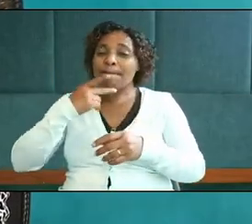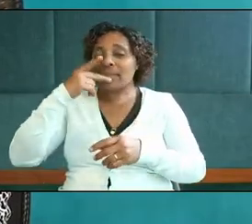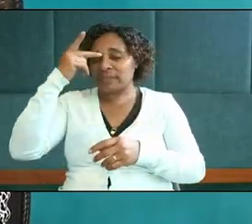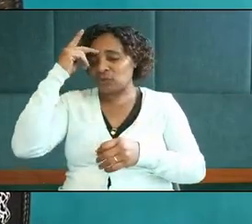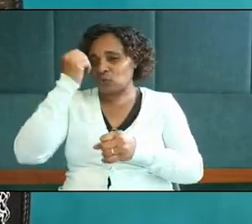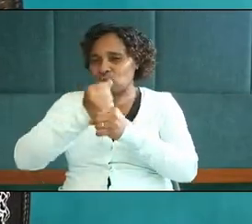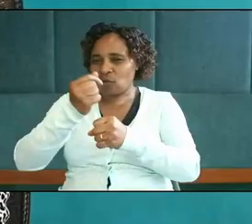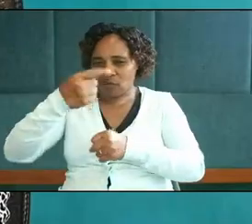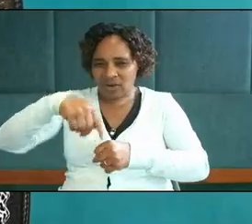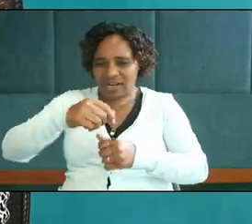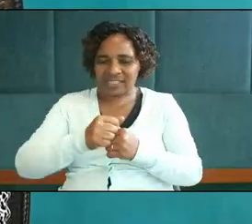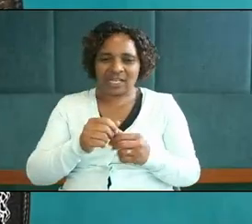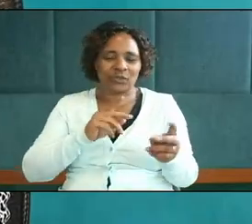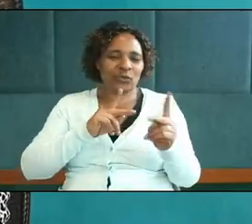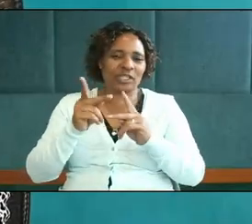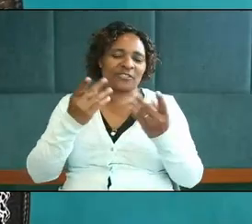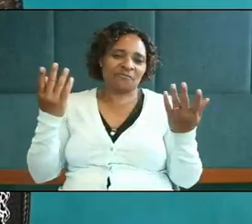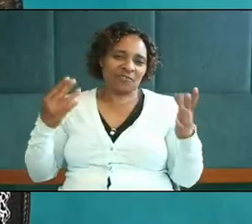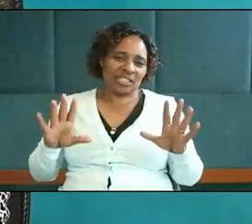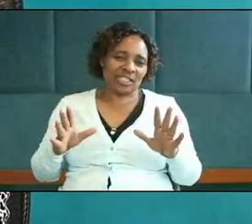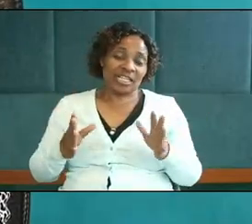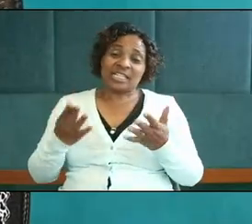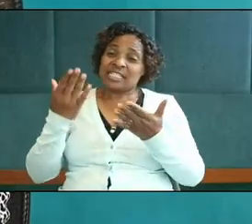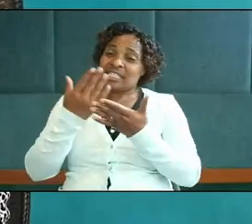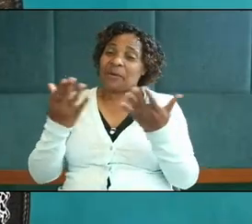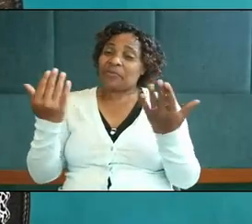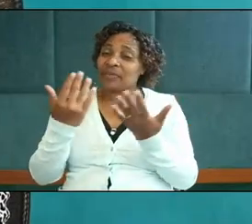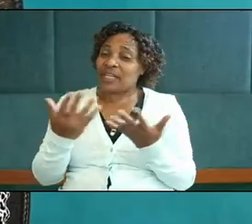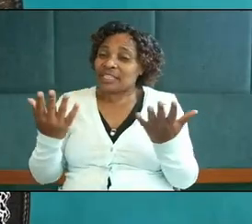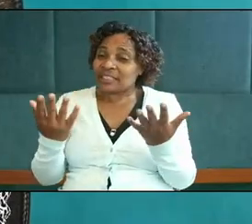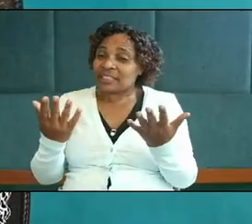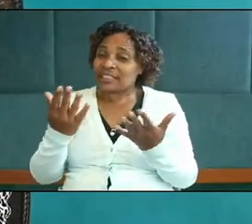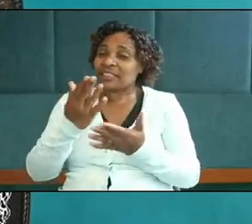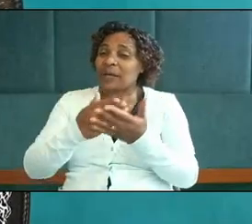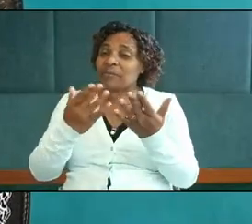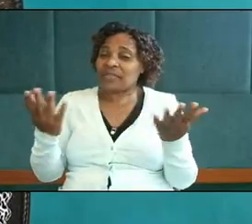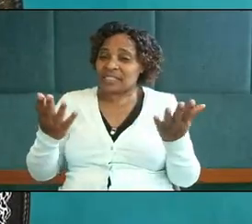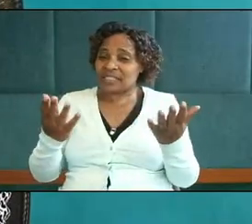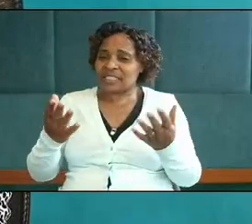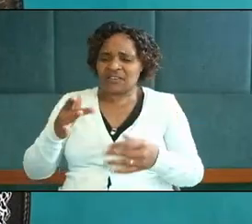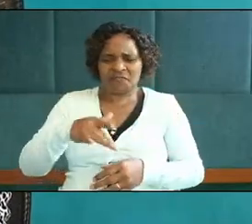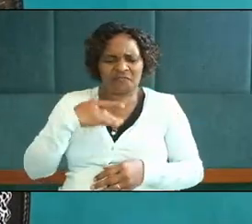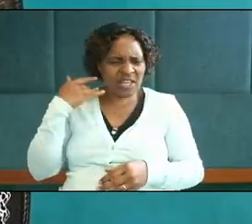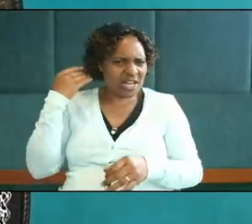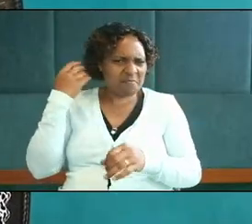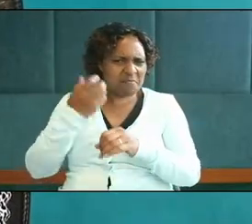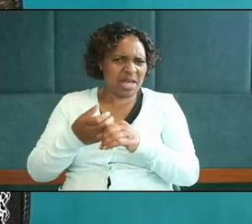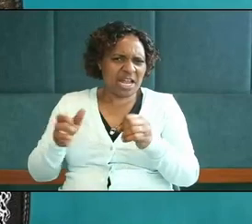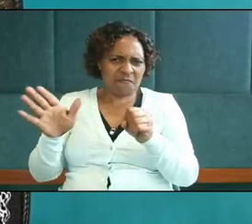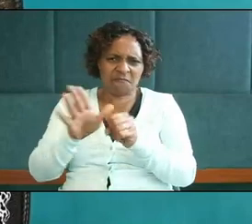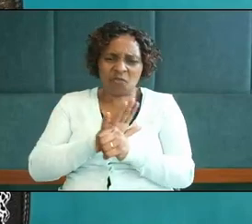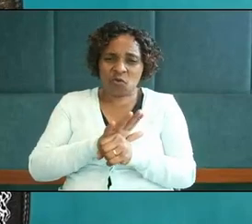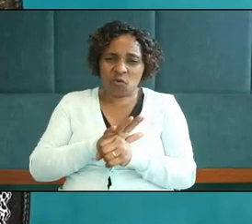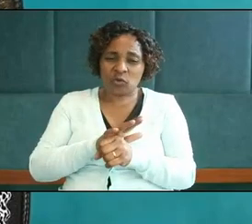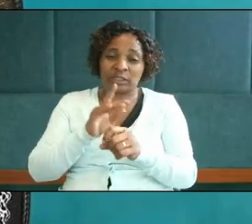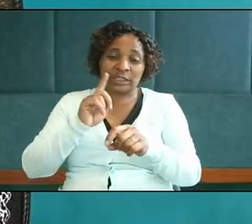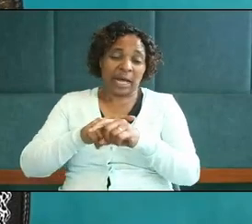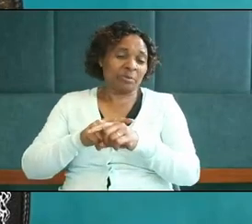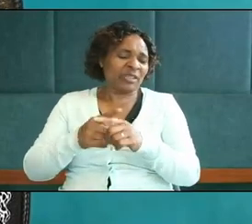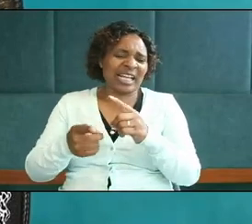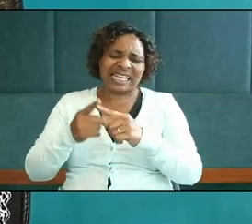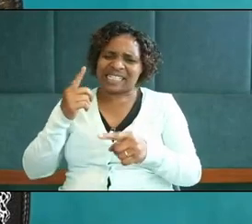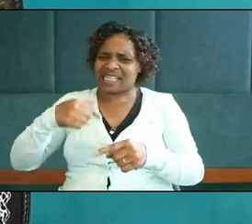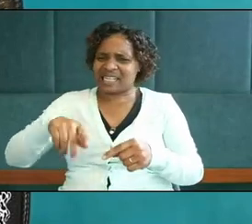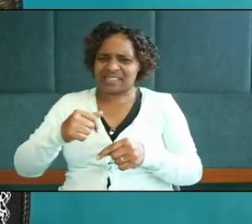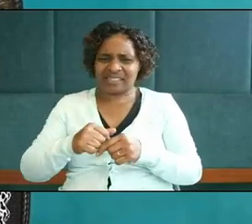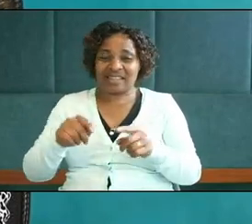us, as we have discussed here. There are some things that they do to us that we feel like they're painful for us when they're disciplining us. Just like